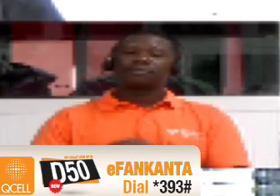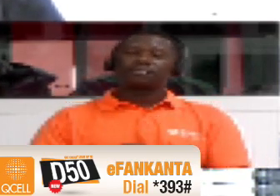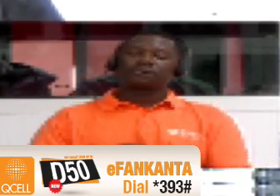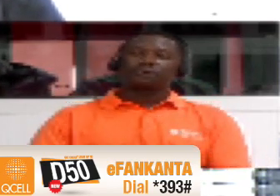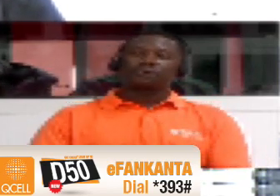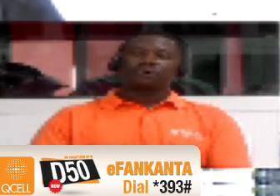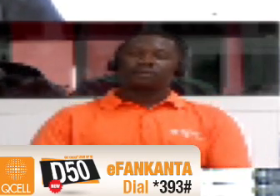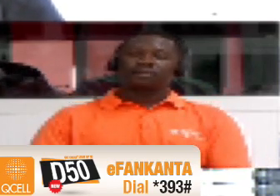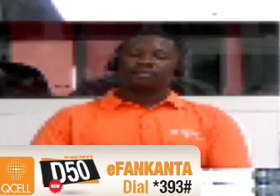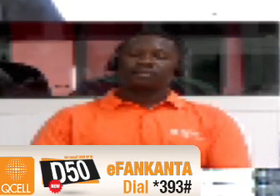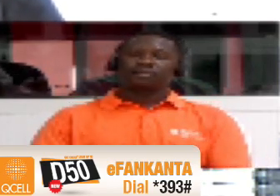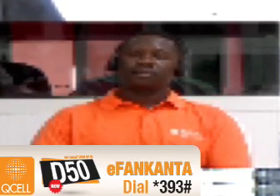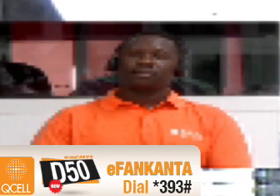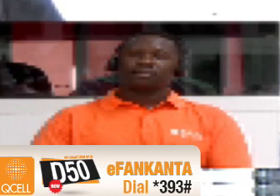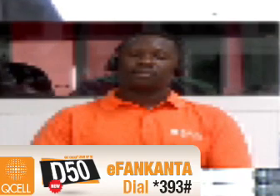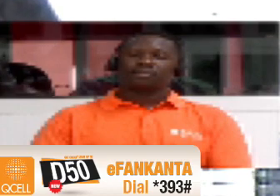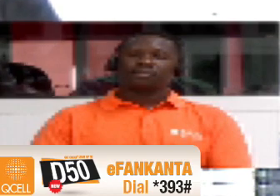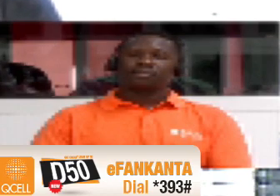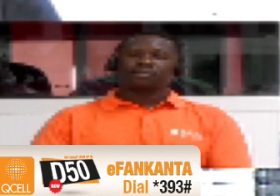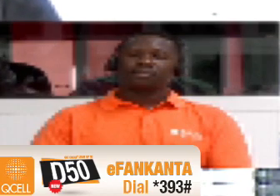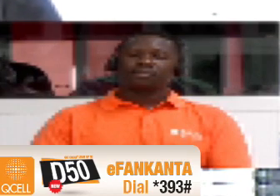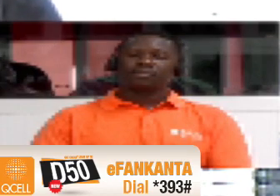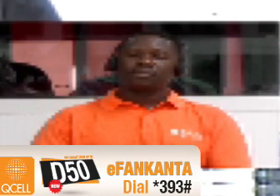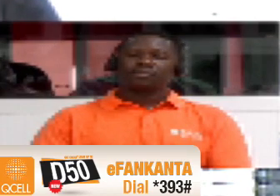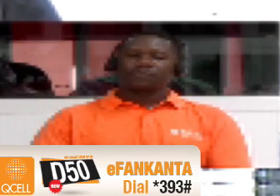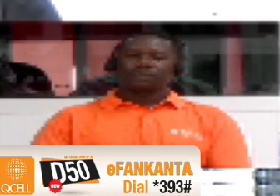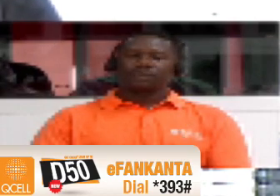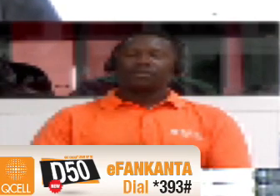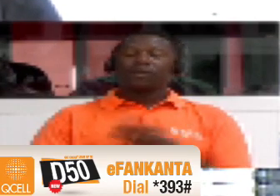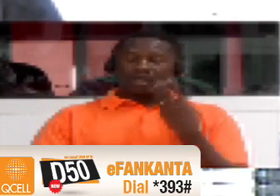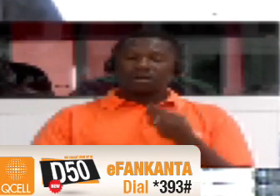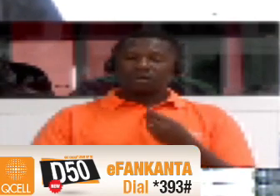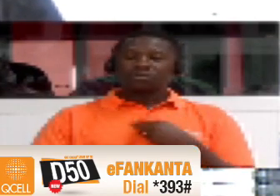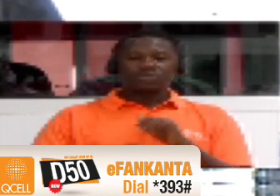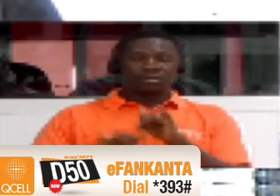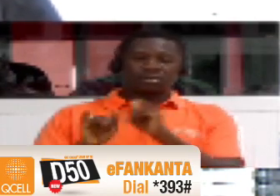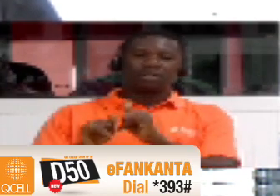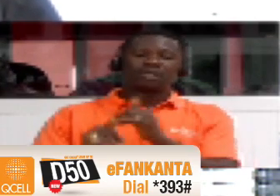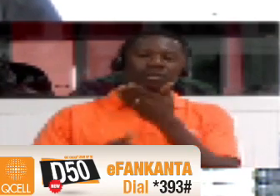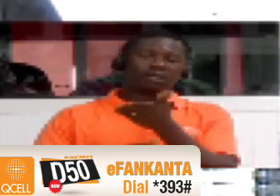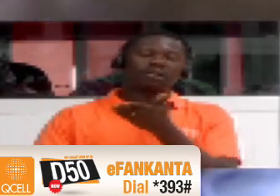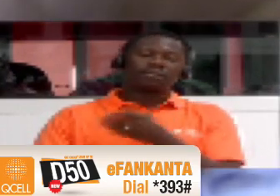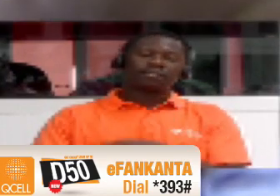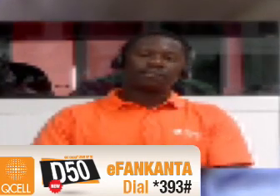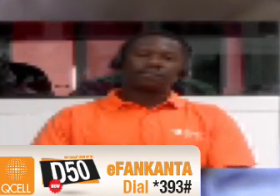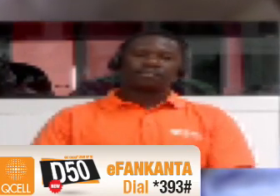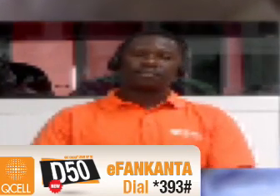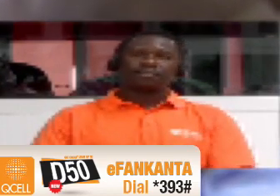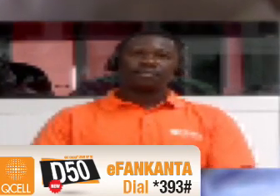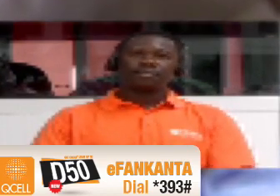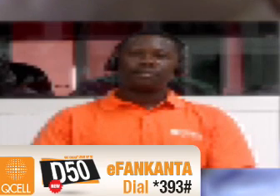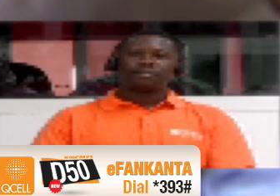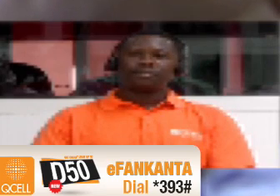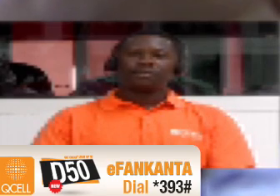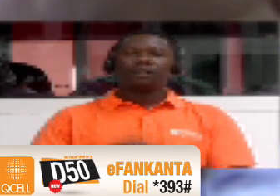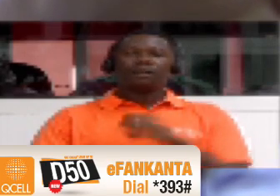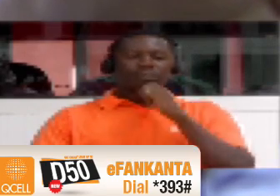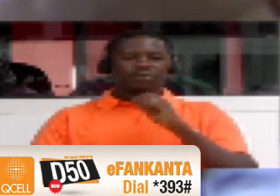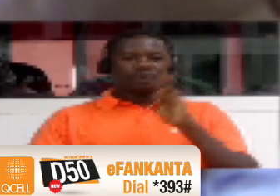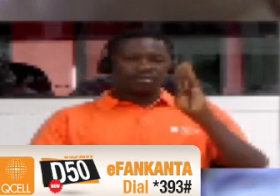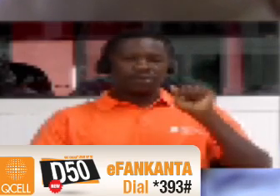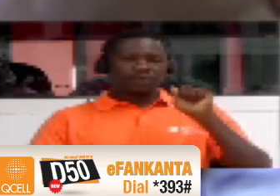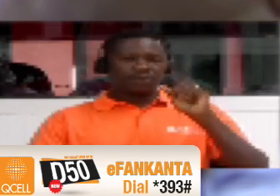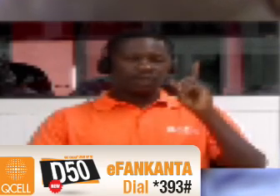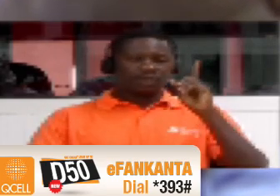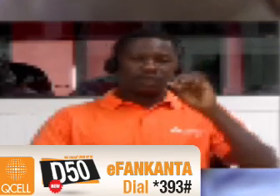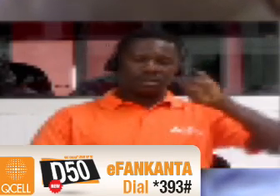to be your home. Nata CJ wole nyama. So we stayed there like that. Mr. Badjie, can you tell us